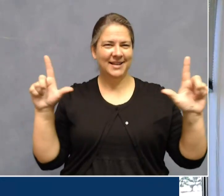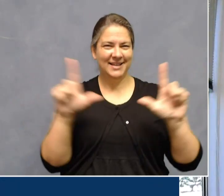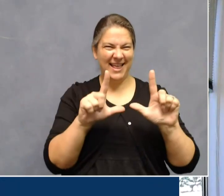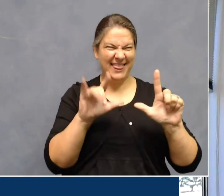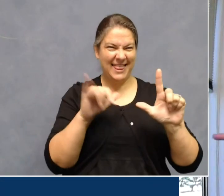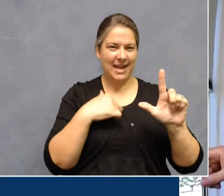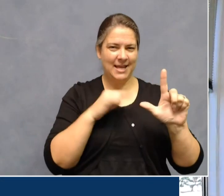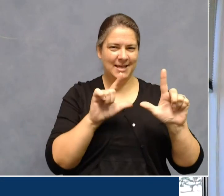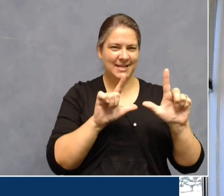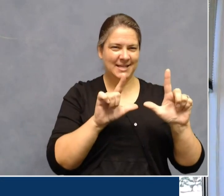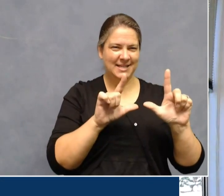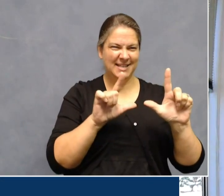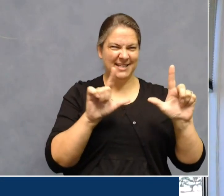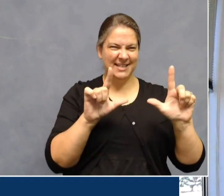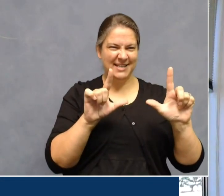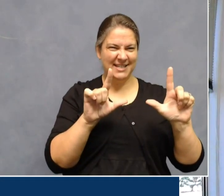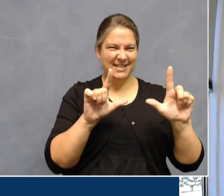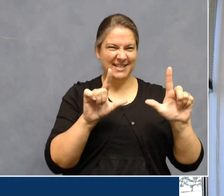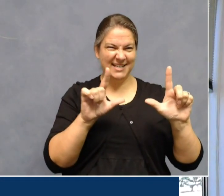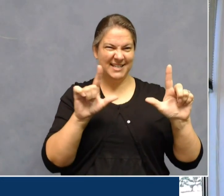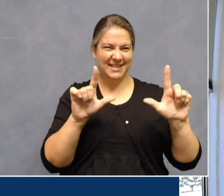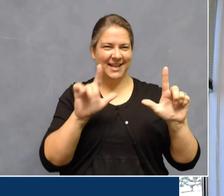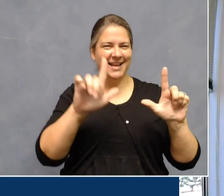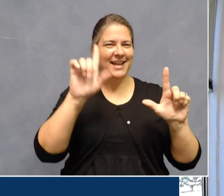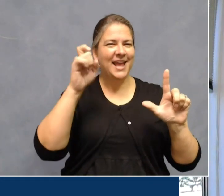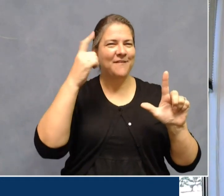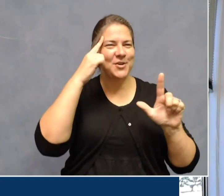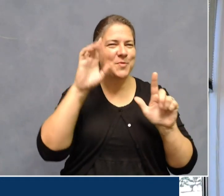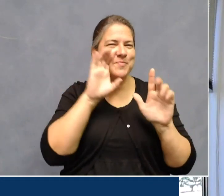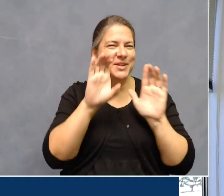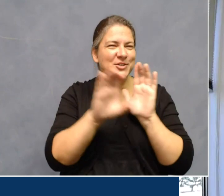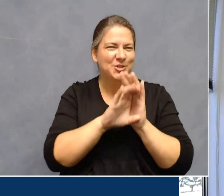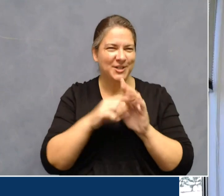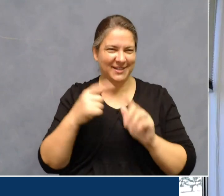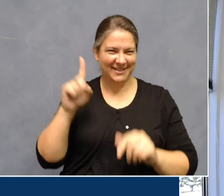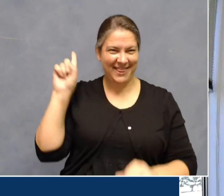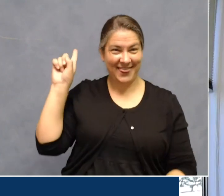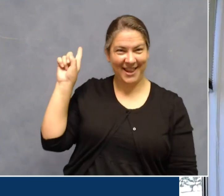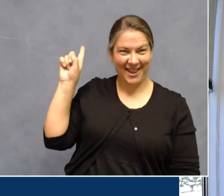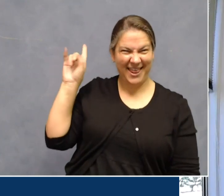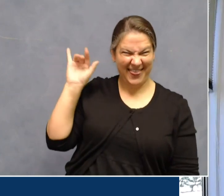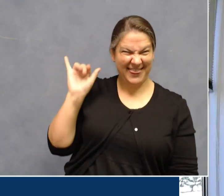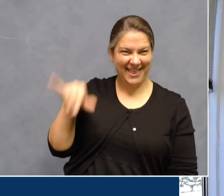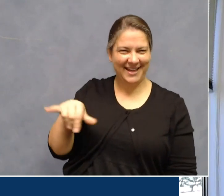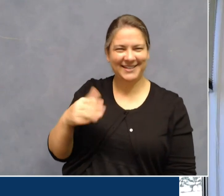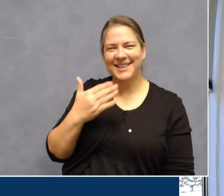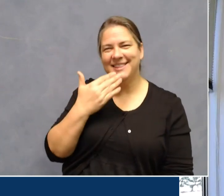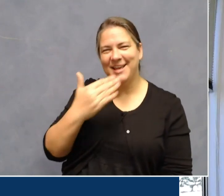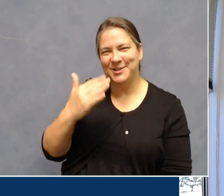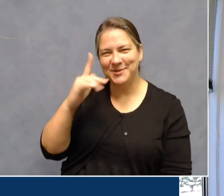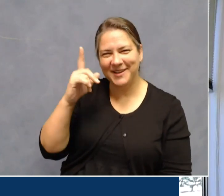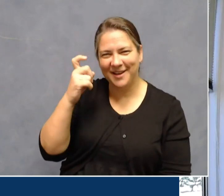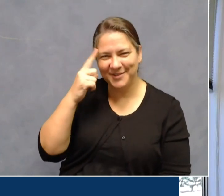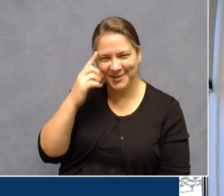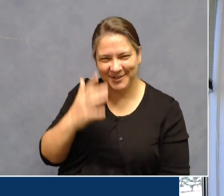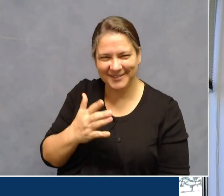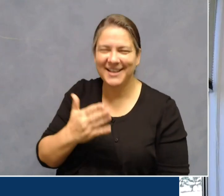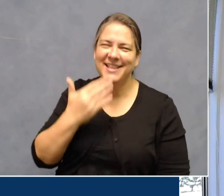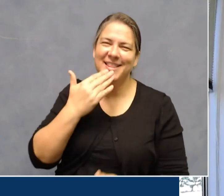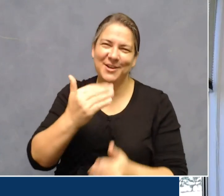Governor Beshear up there. So we'll work on making that better as we go forward. Thank you very much, Governor Beshear, and thank you everyone else for your